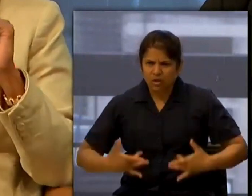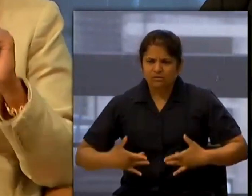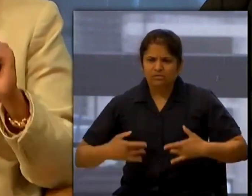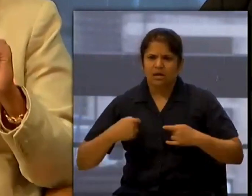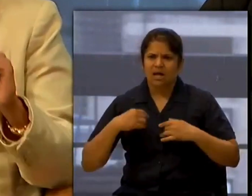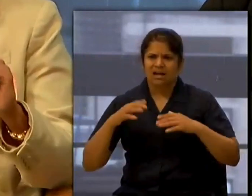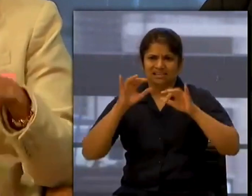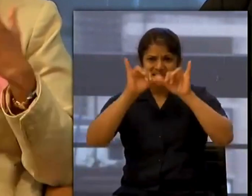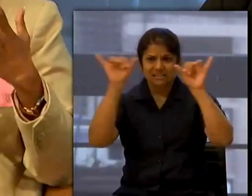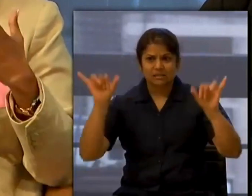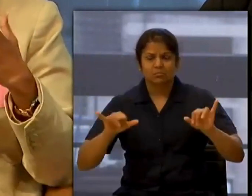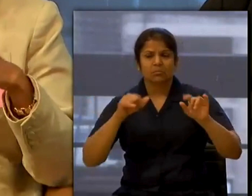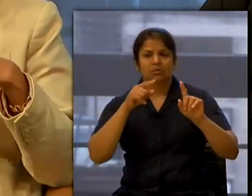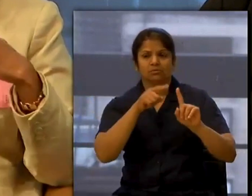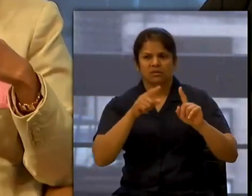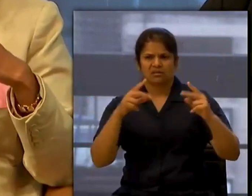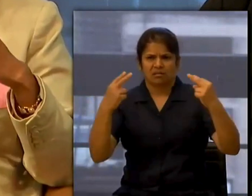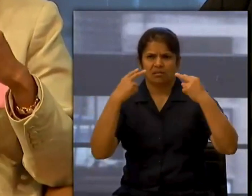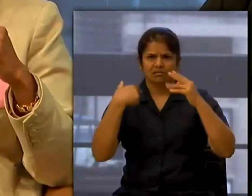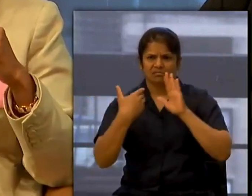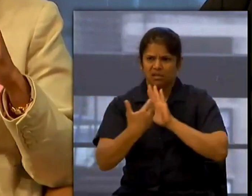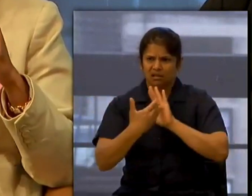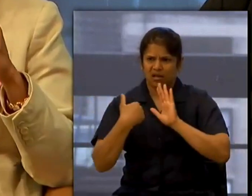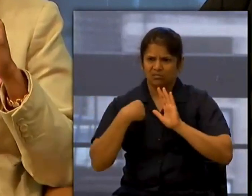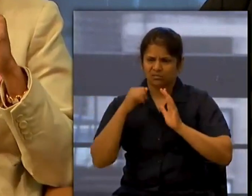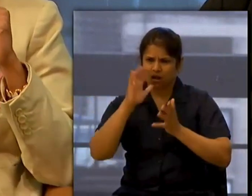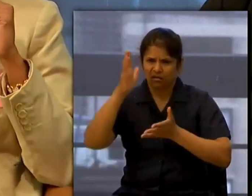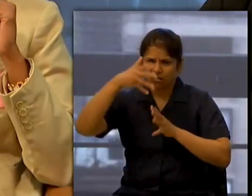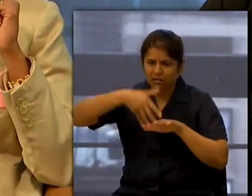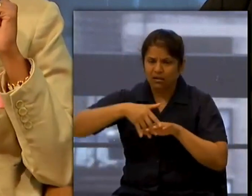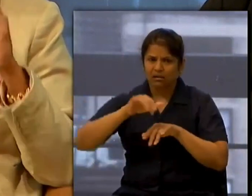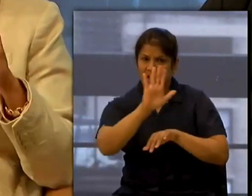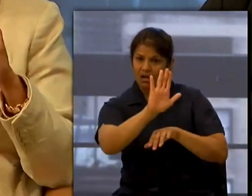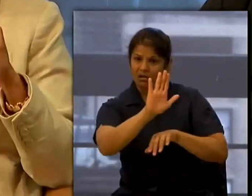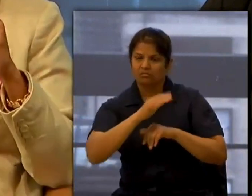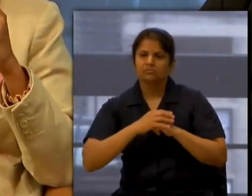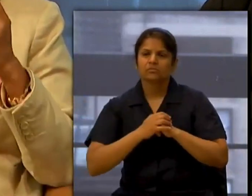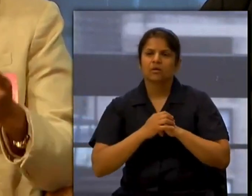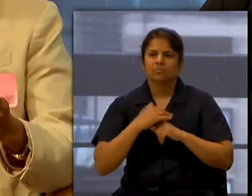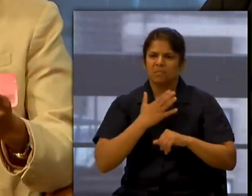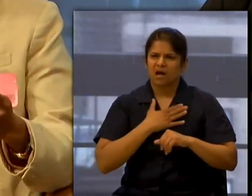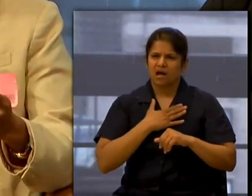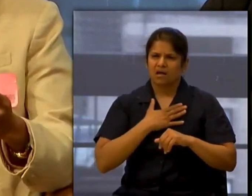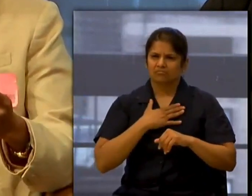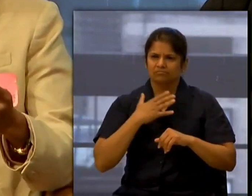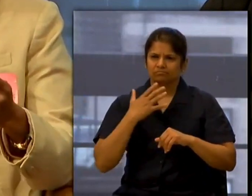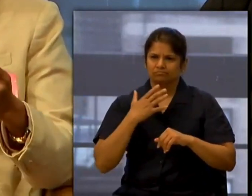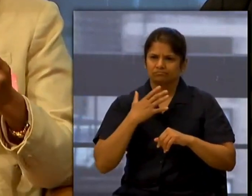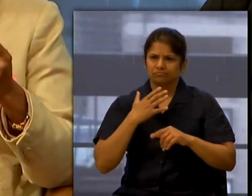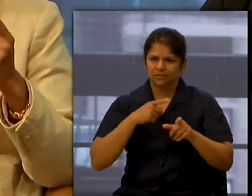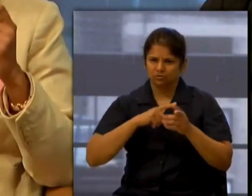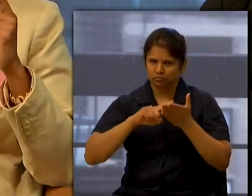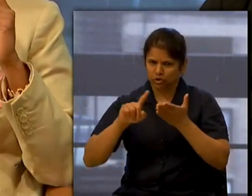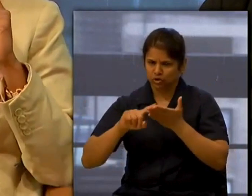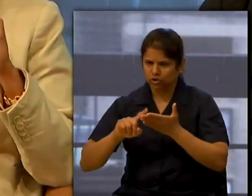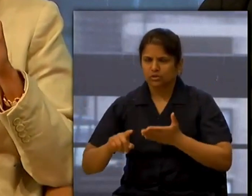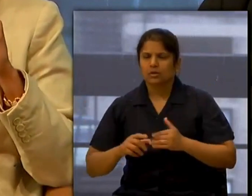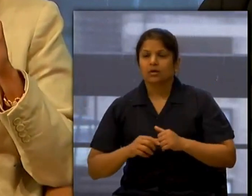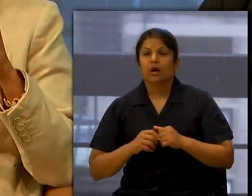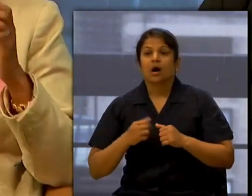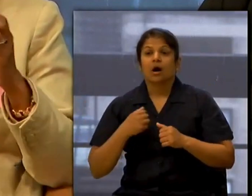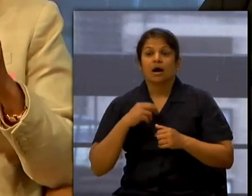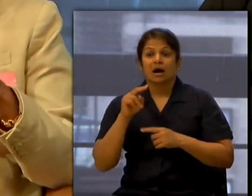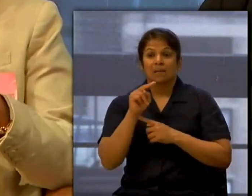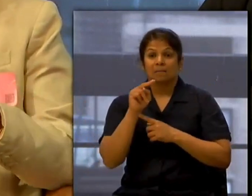the clearest ways, at least in my area of expertise, is that when the Medicaid statute was enacted in 1965, it was